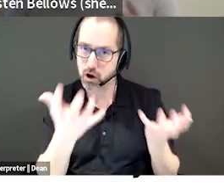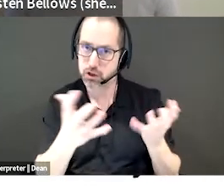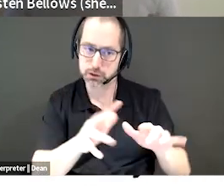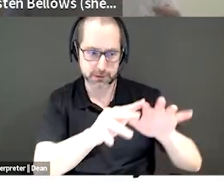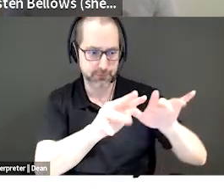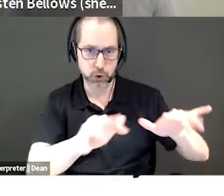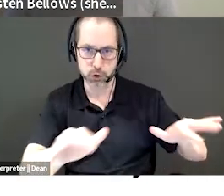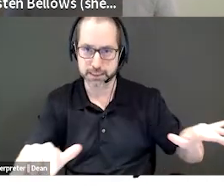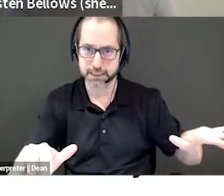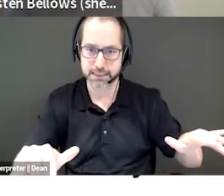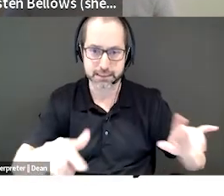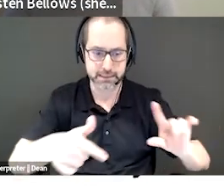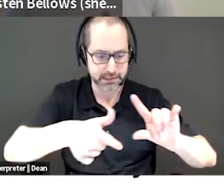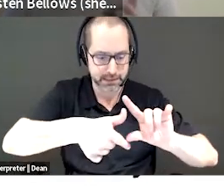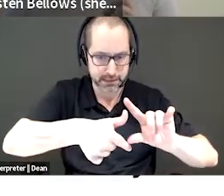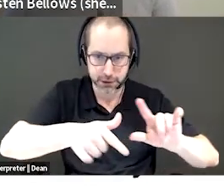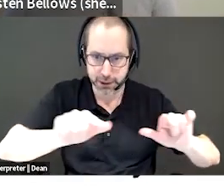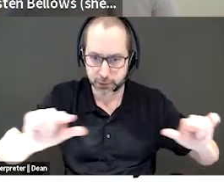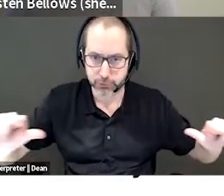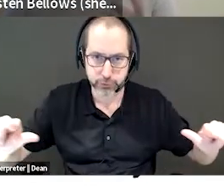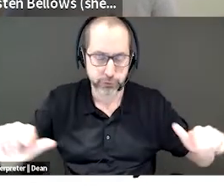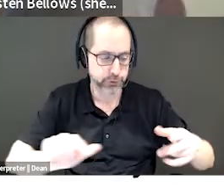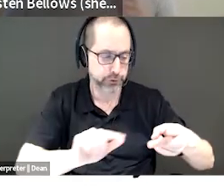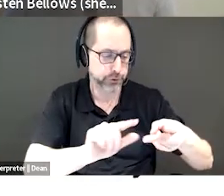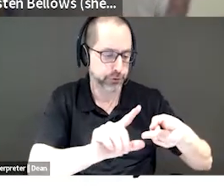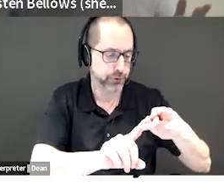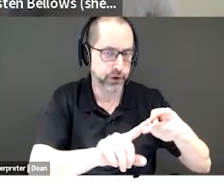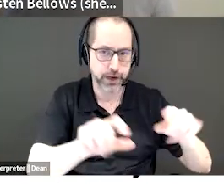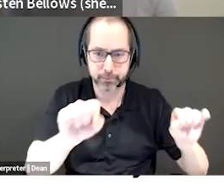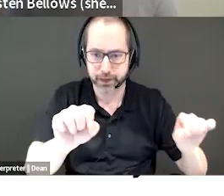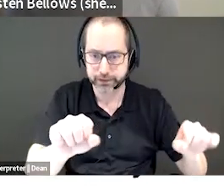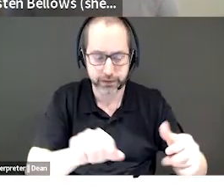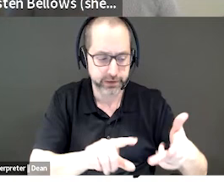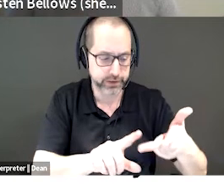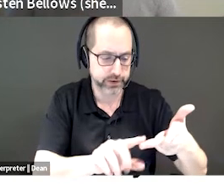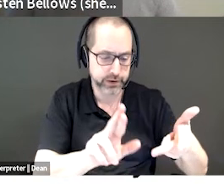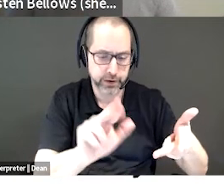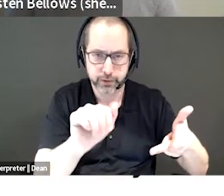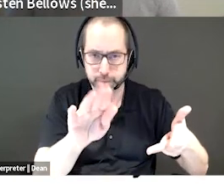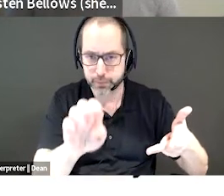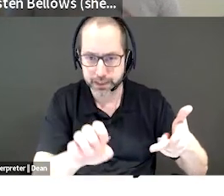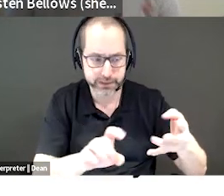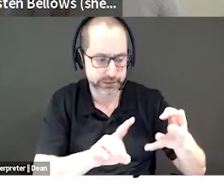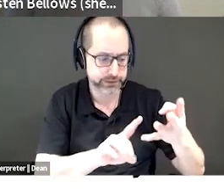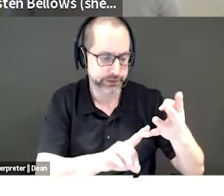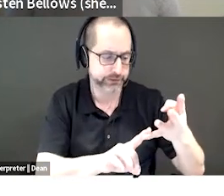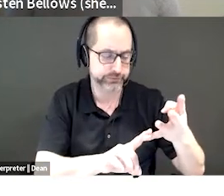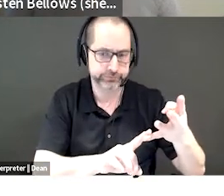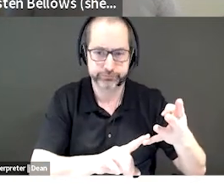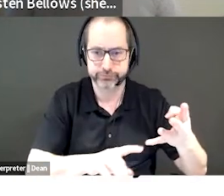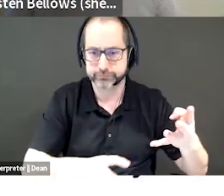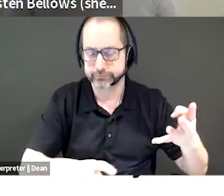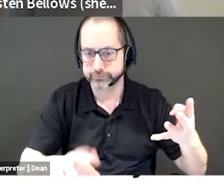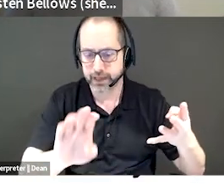like gender, sexuality, ability, race, ethnicity, all of that. So you can kind of